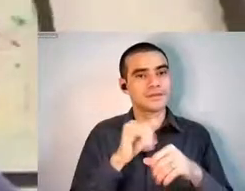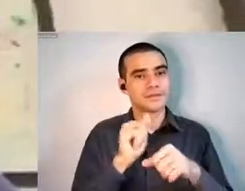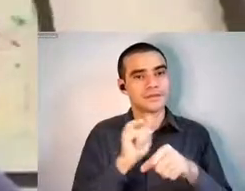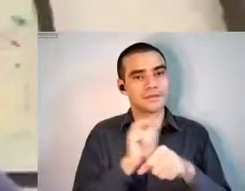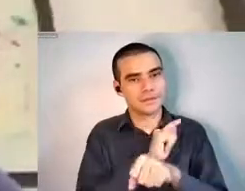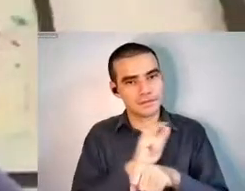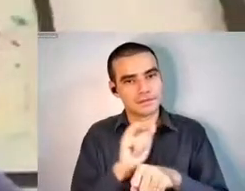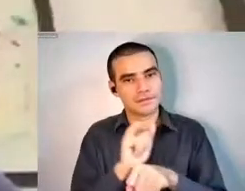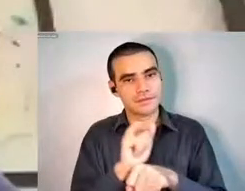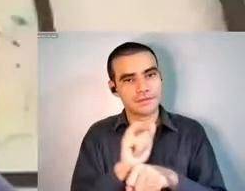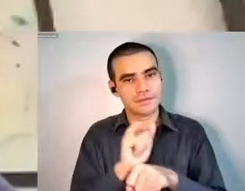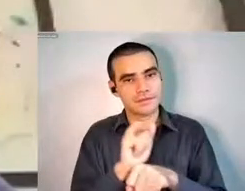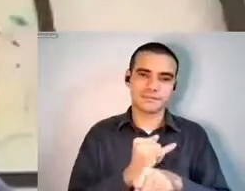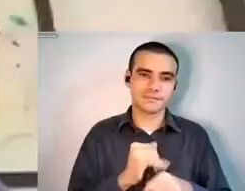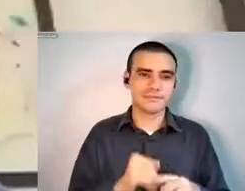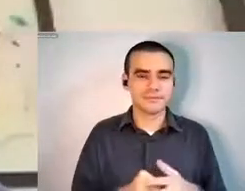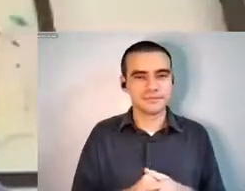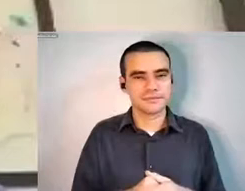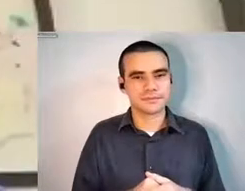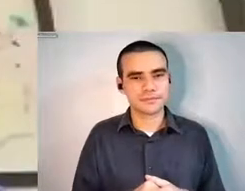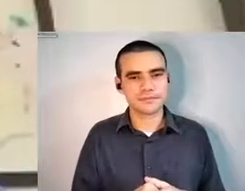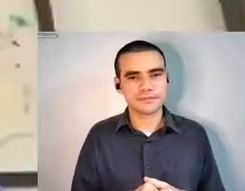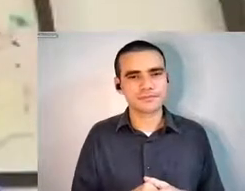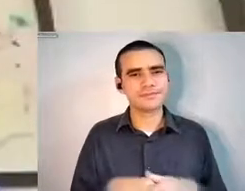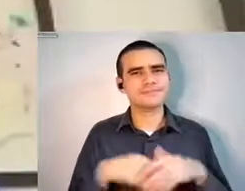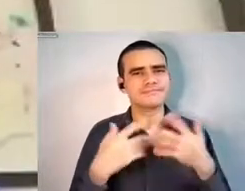this online